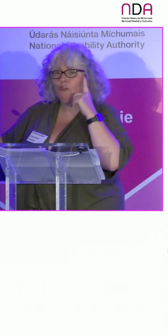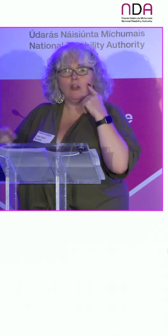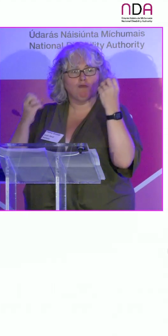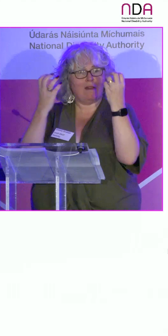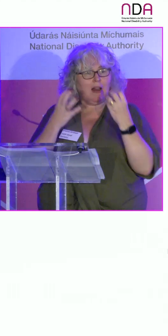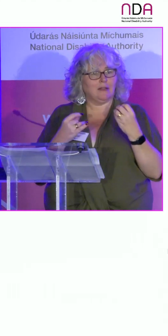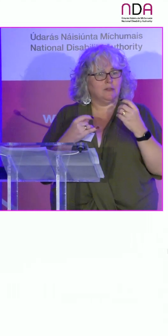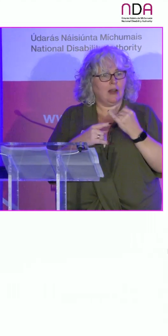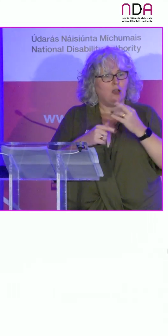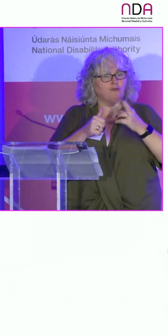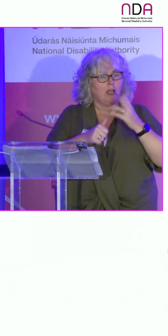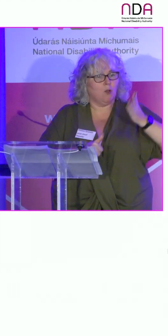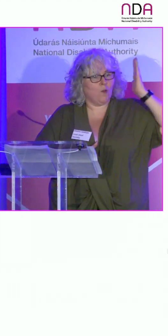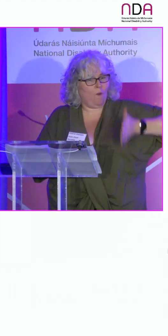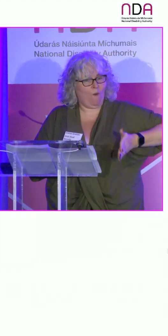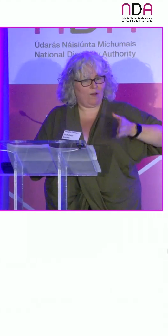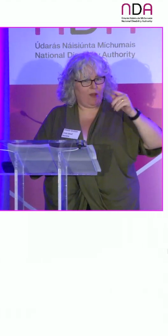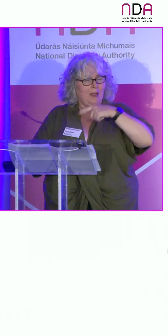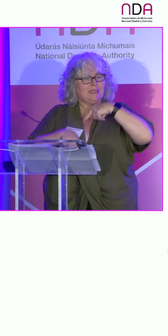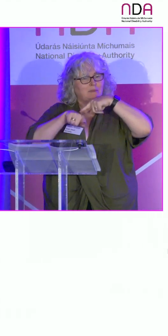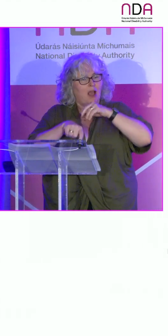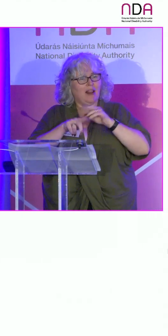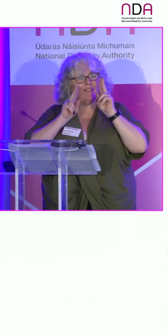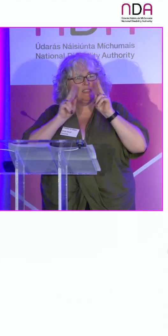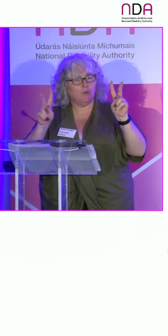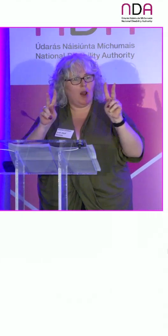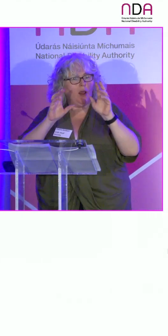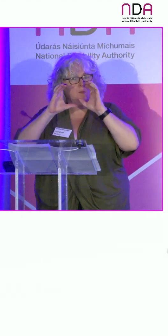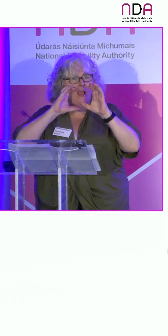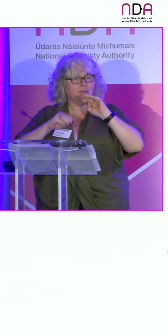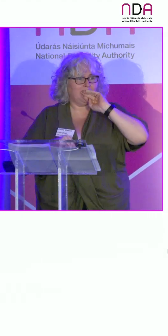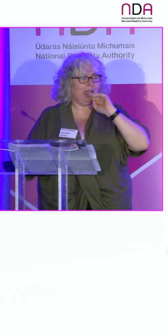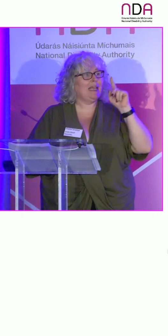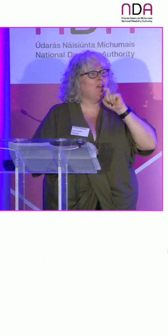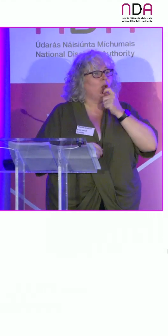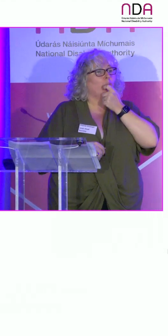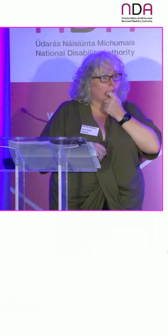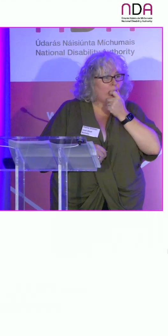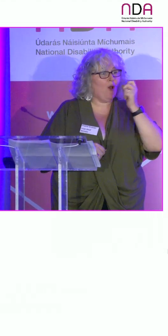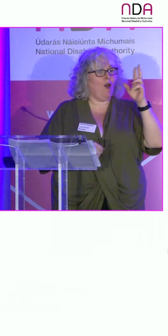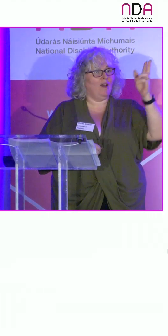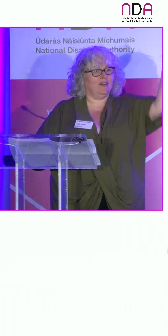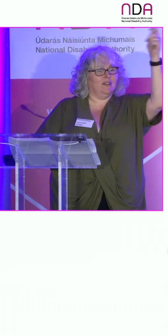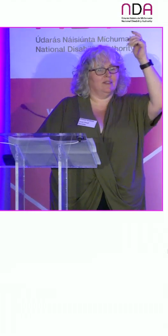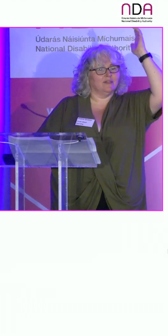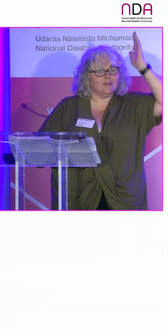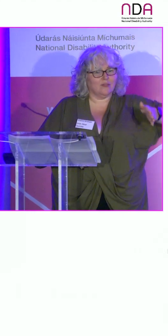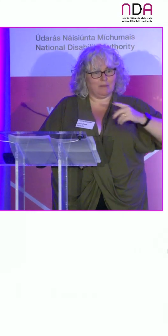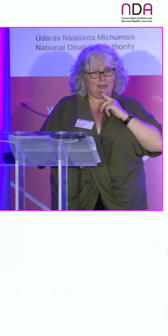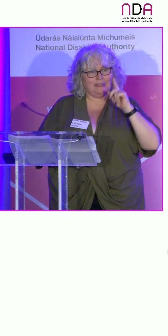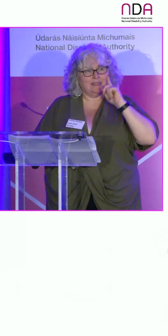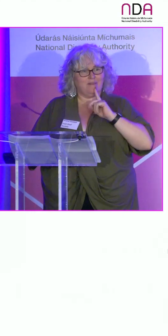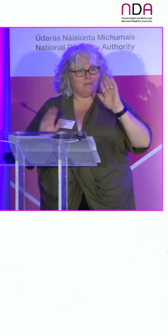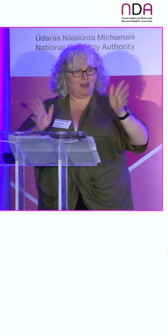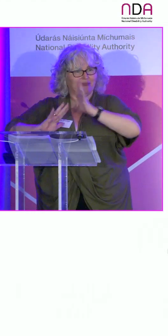We have, you can see here on the flashing lights on the bottom, that's for deaf sports. It's a visual communication to tell. It's like you listening to a